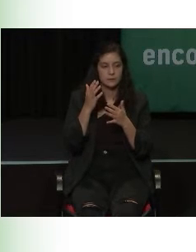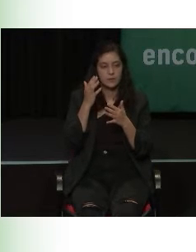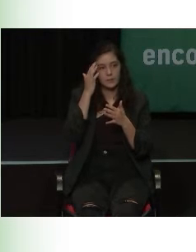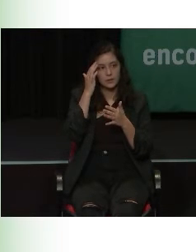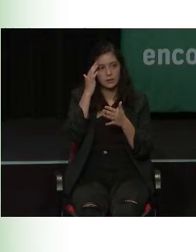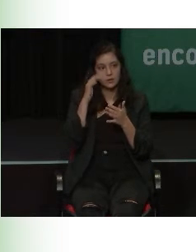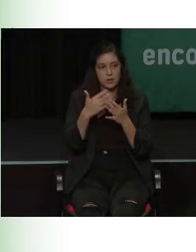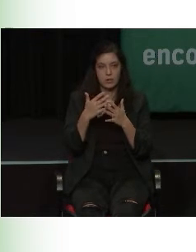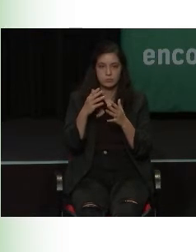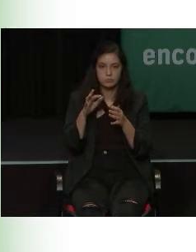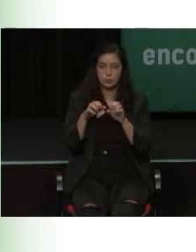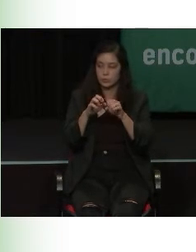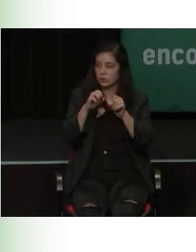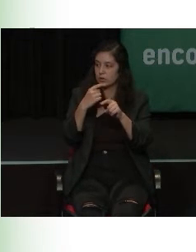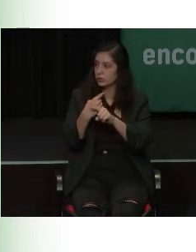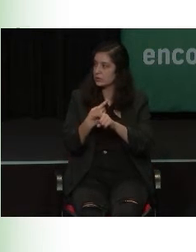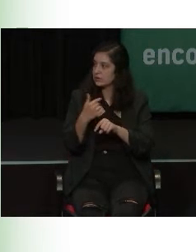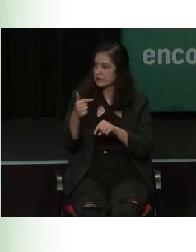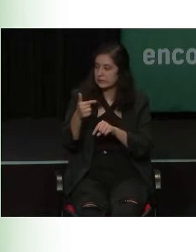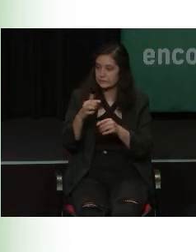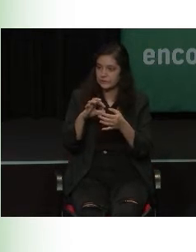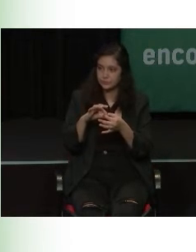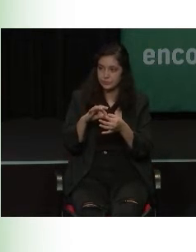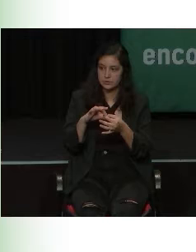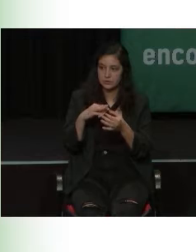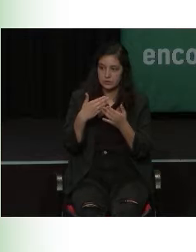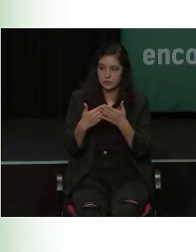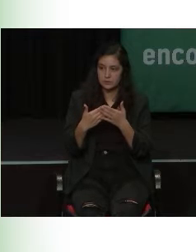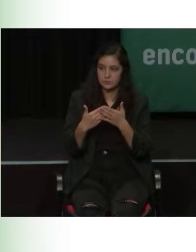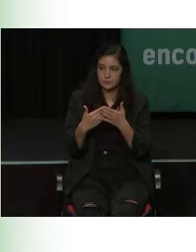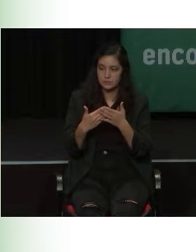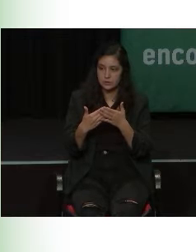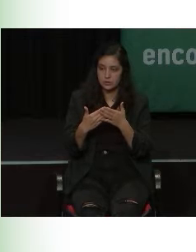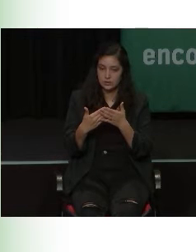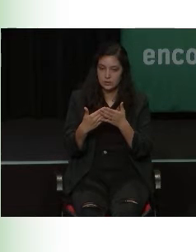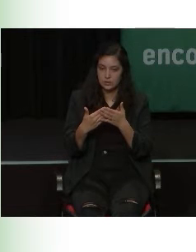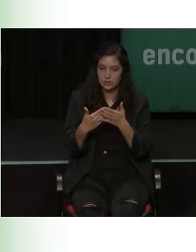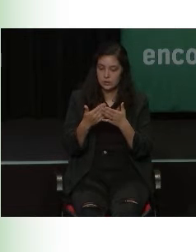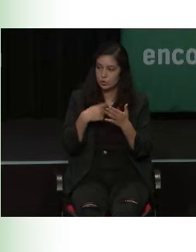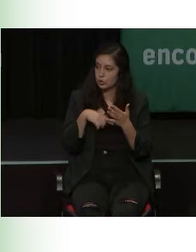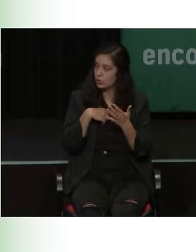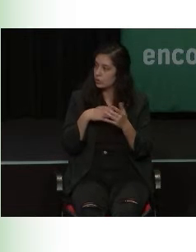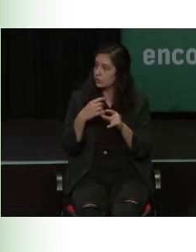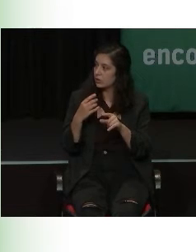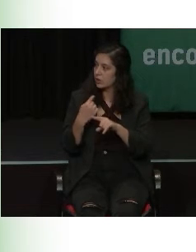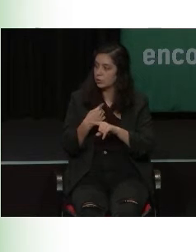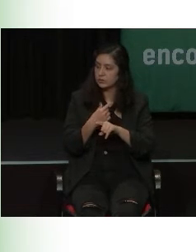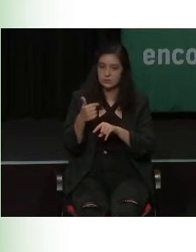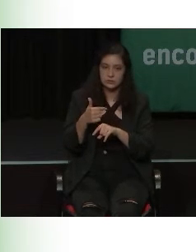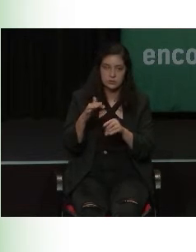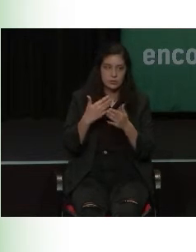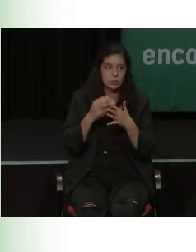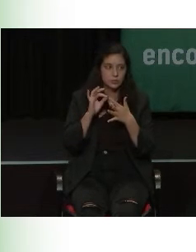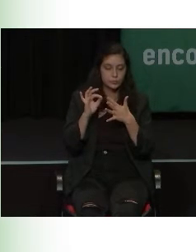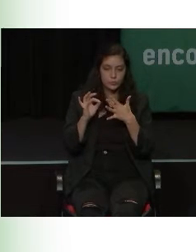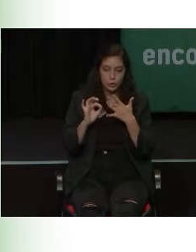will reach a threshold of negativity for its antibody. Here we say threshold of negativity. It was